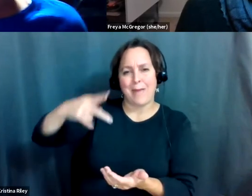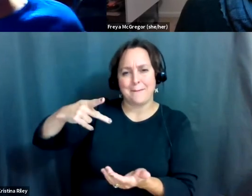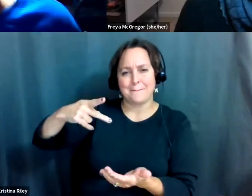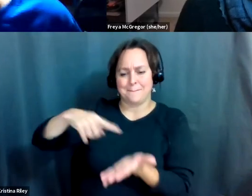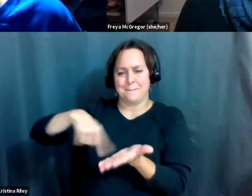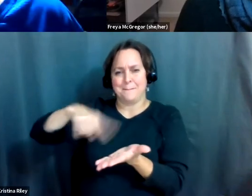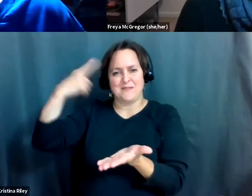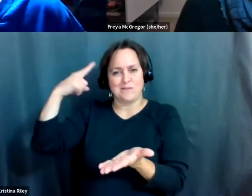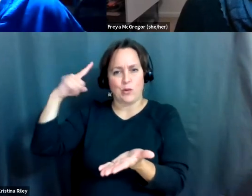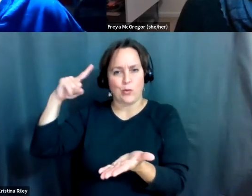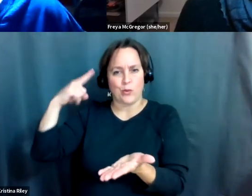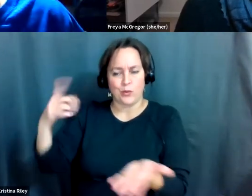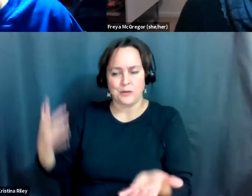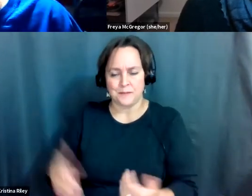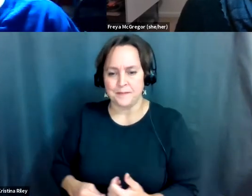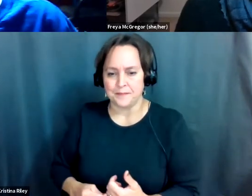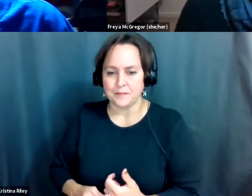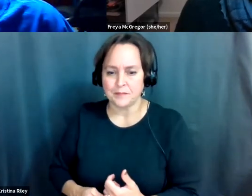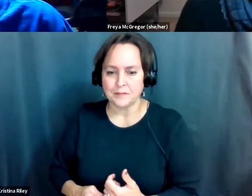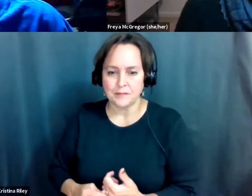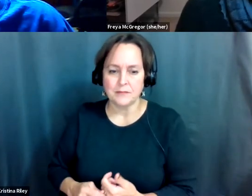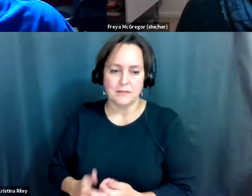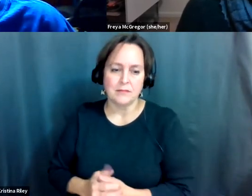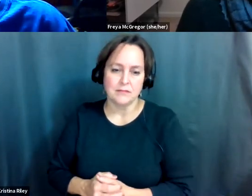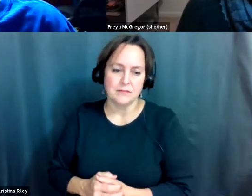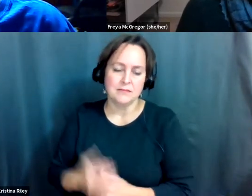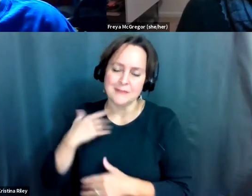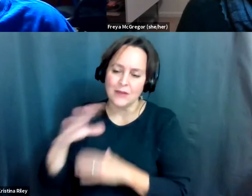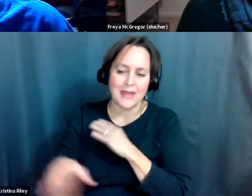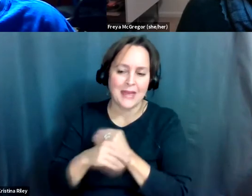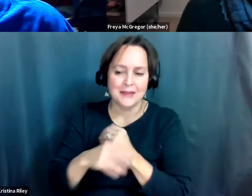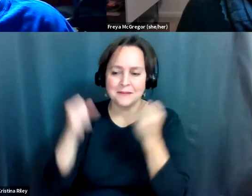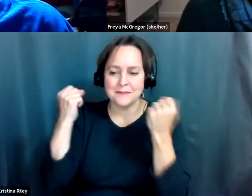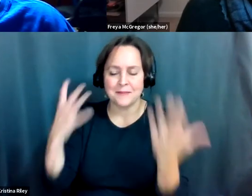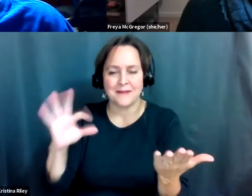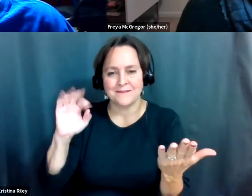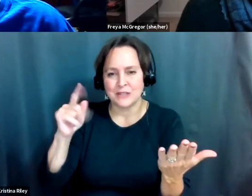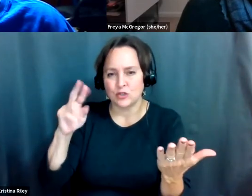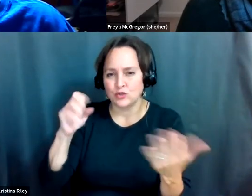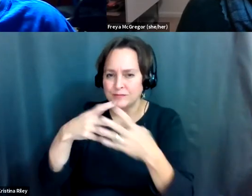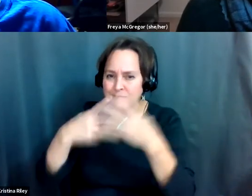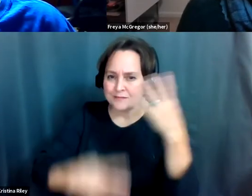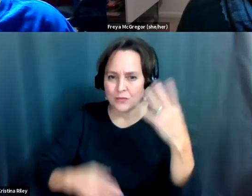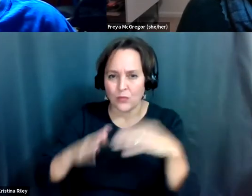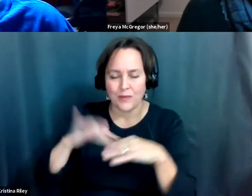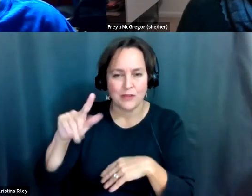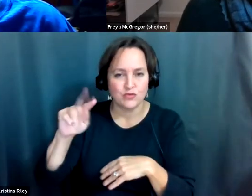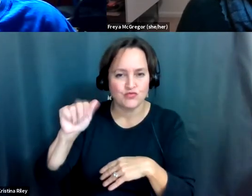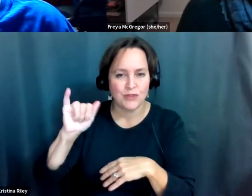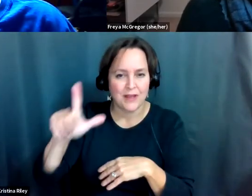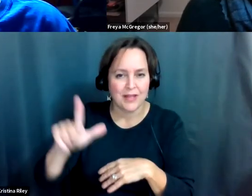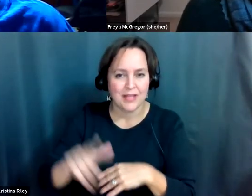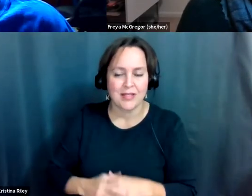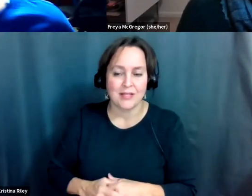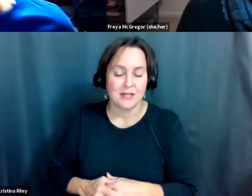say. Um, so we did, we added a lot of features like that to these trails and, um,